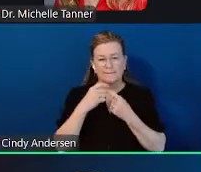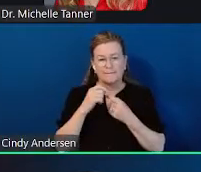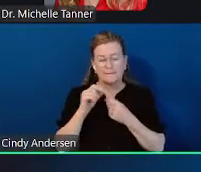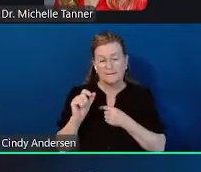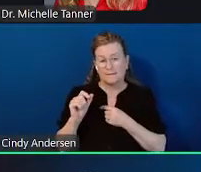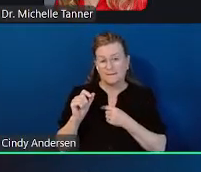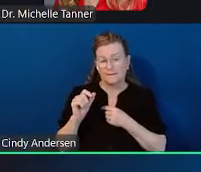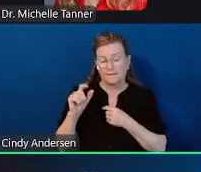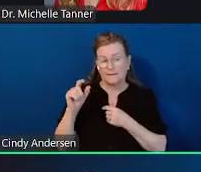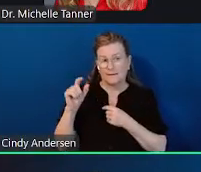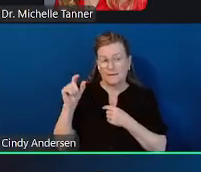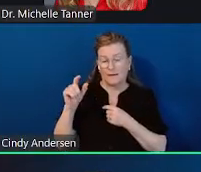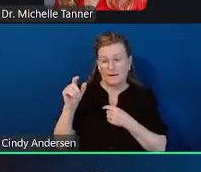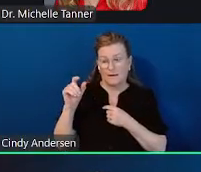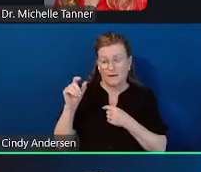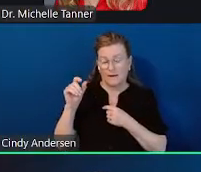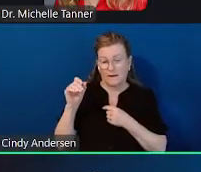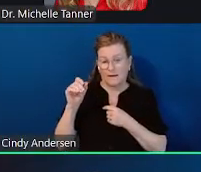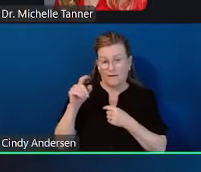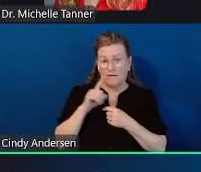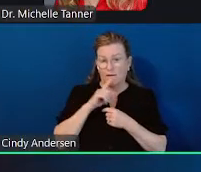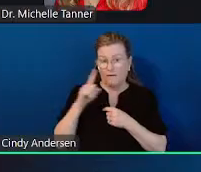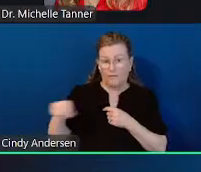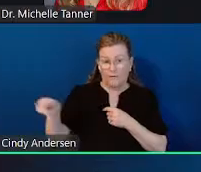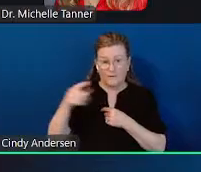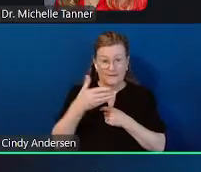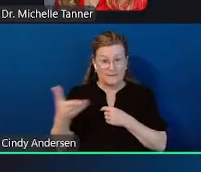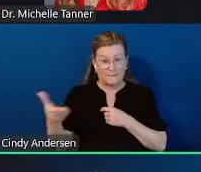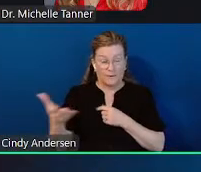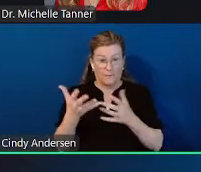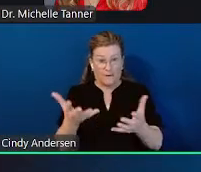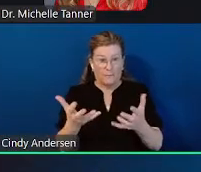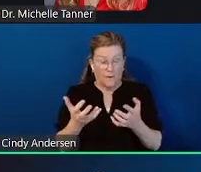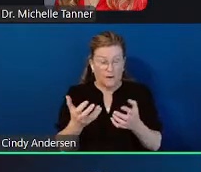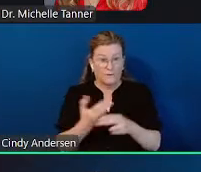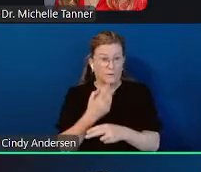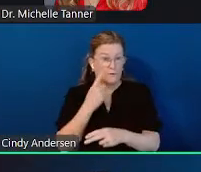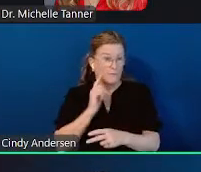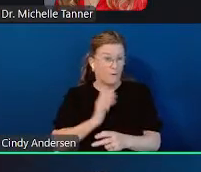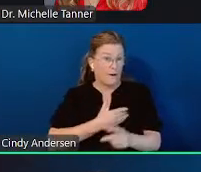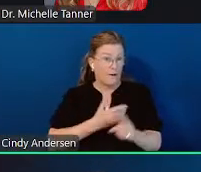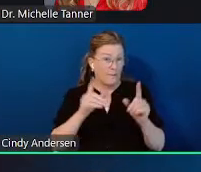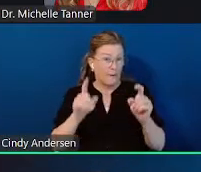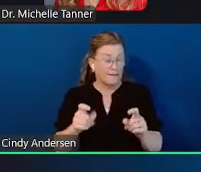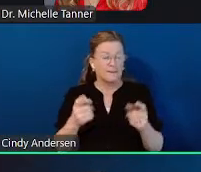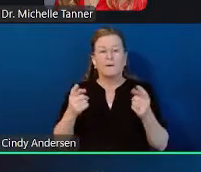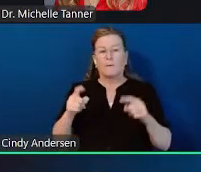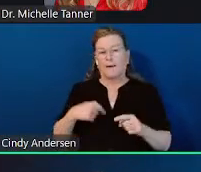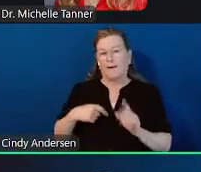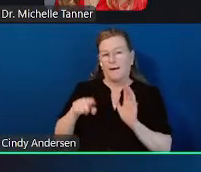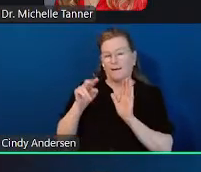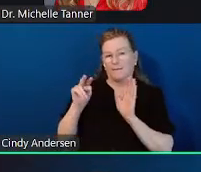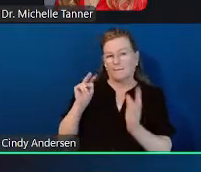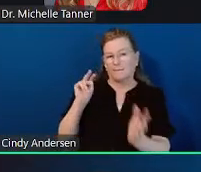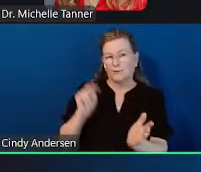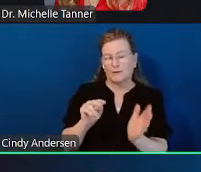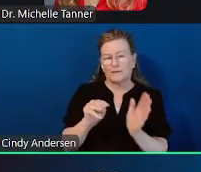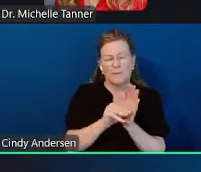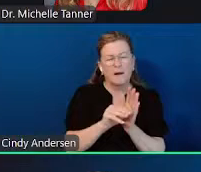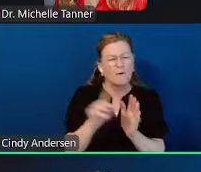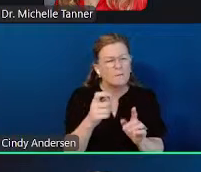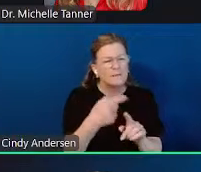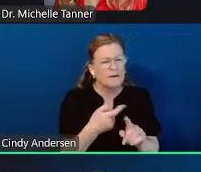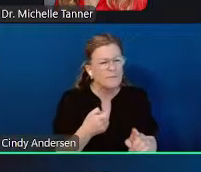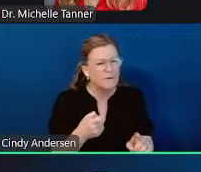if these are the materials that we want to use for our pilot. When I look at the model from, where was it